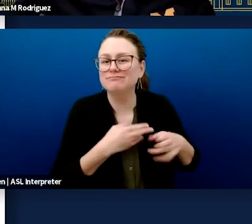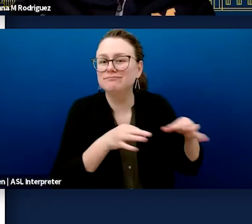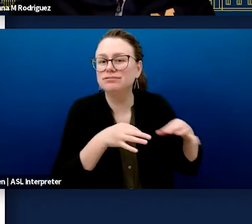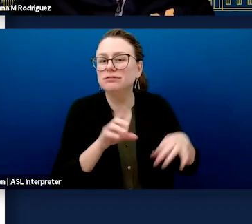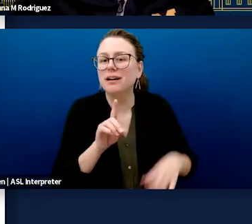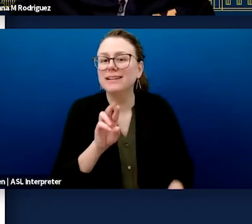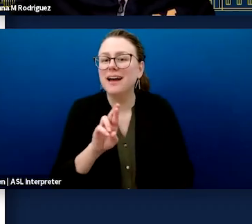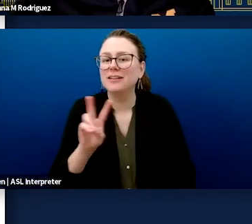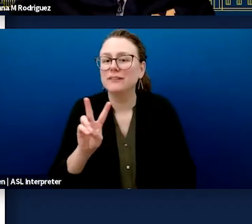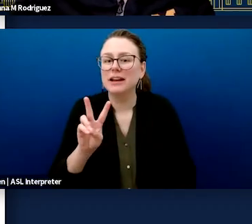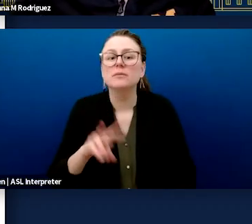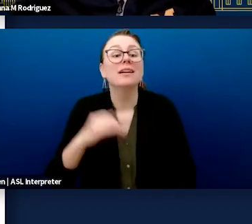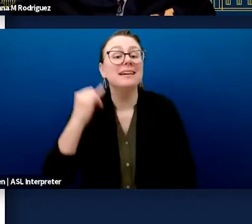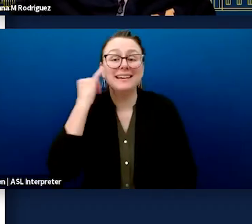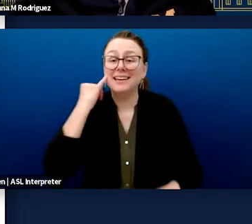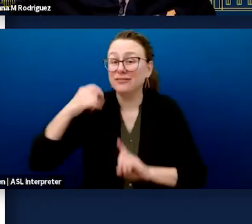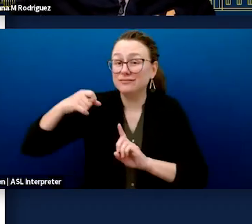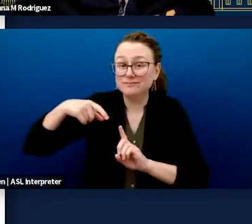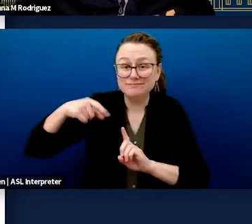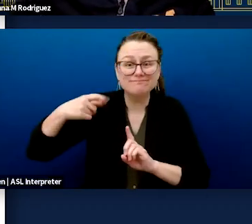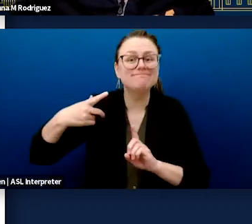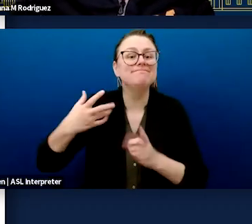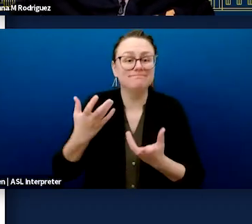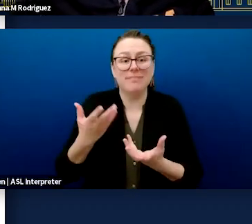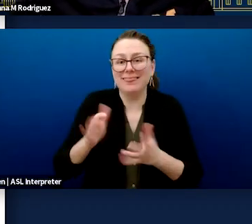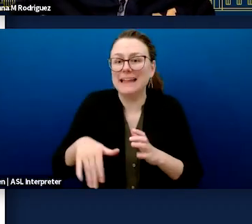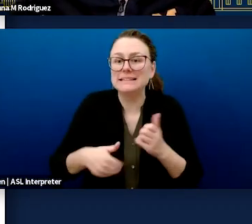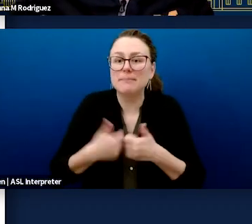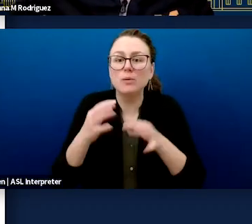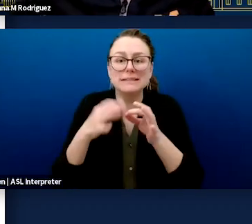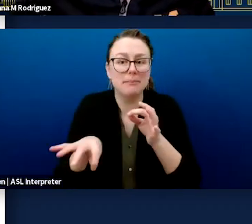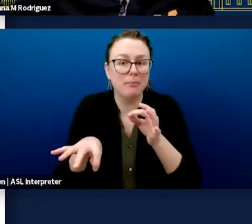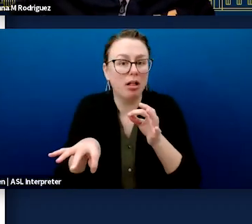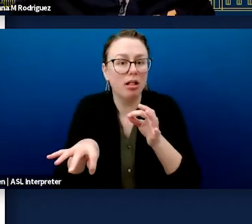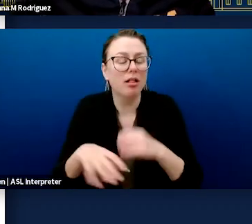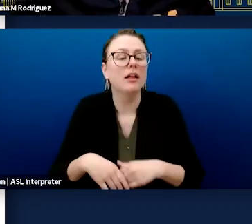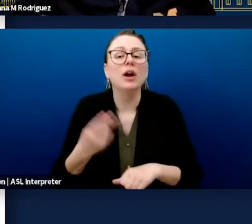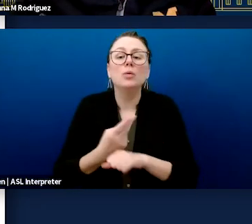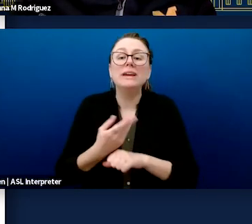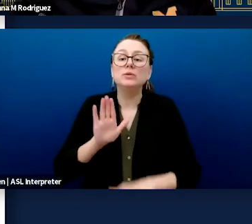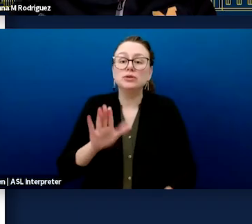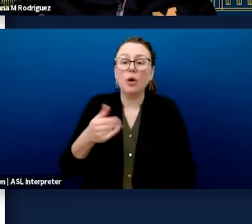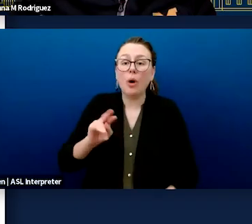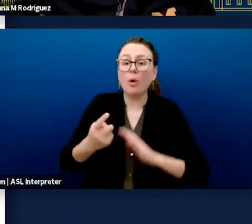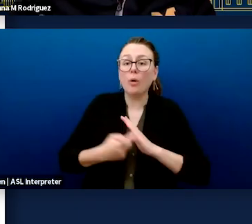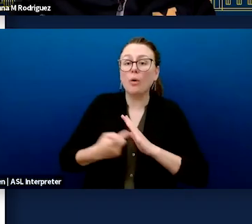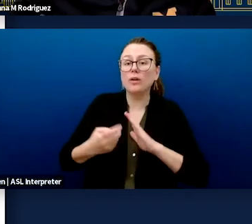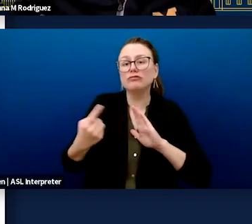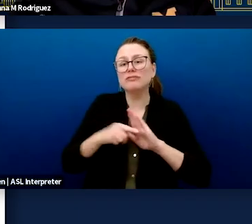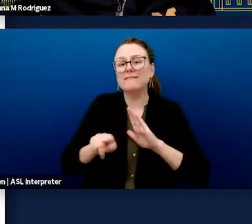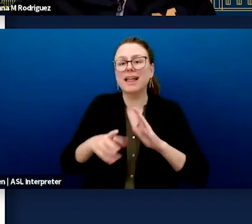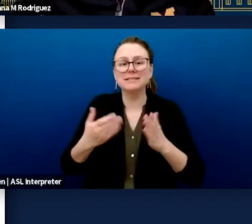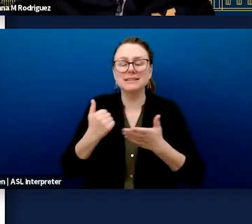Vandenberg, is digital rectal stimulation is the simplest, all right? We use our reflexes to help